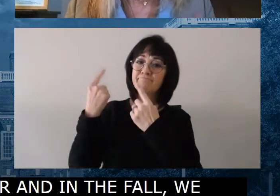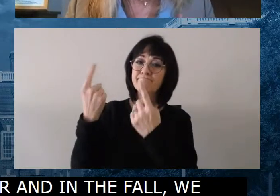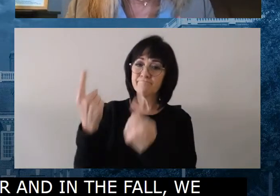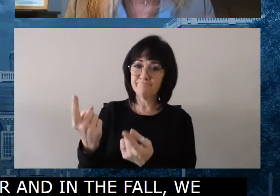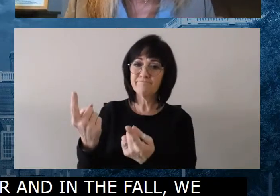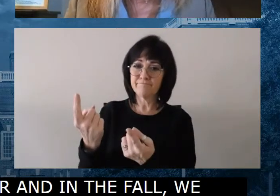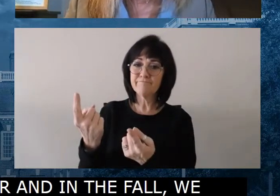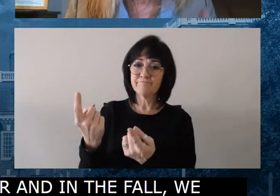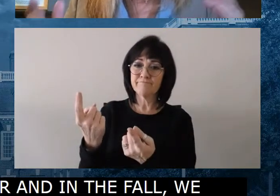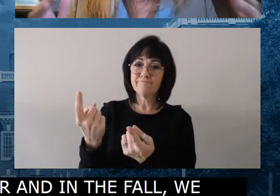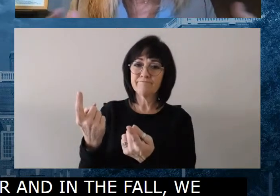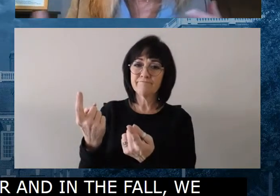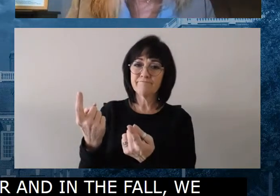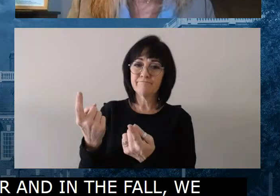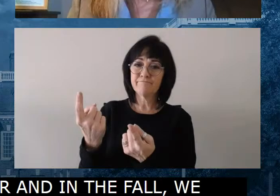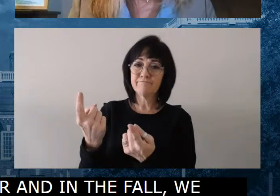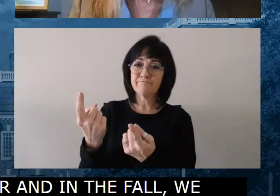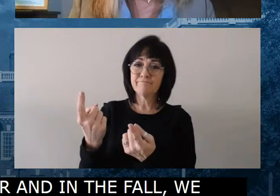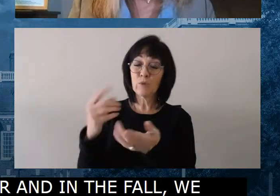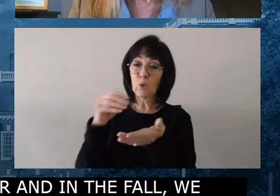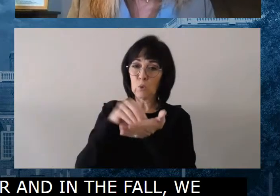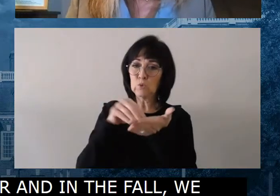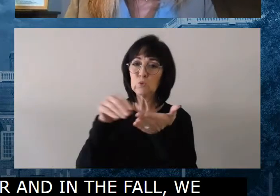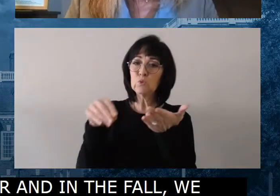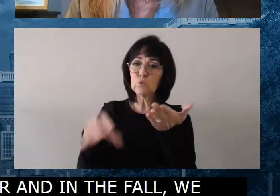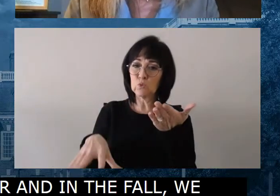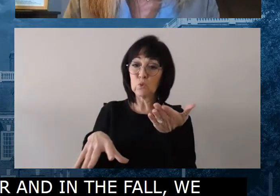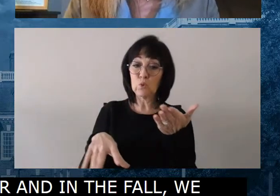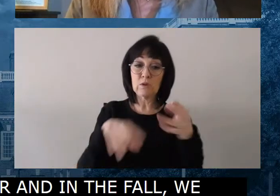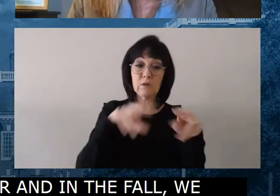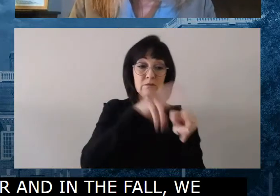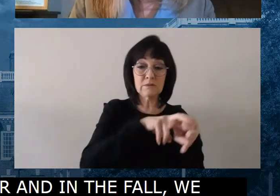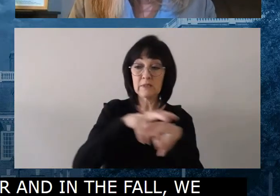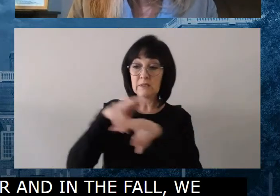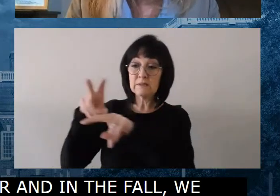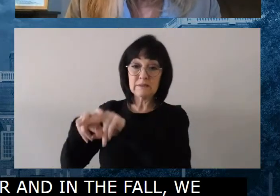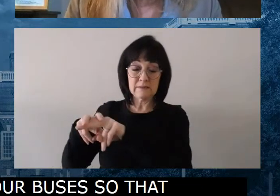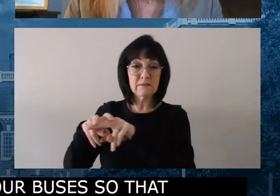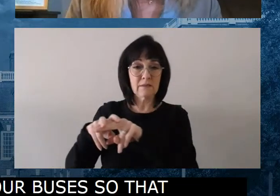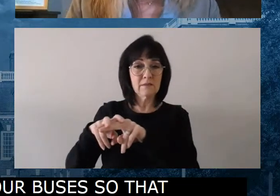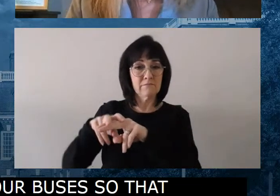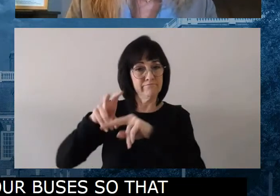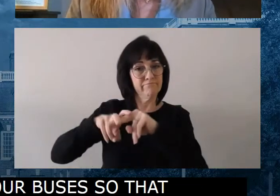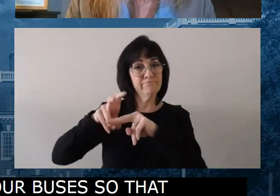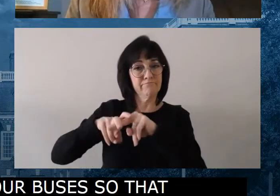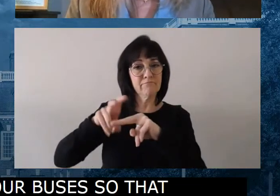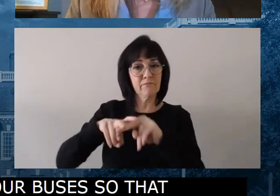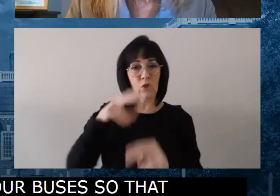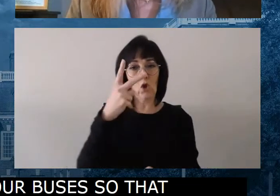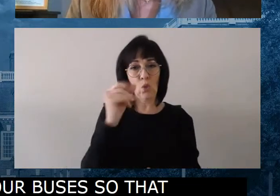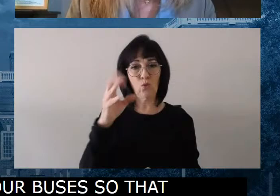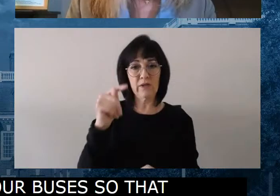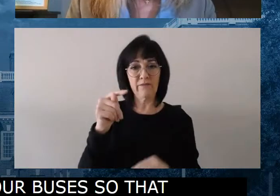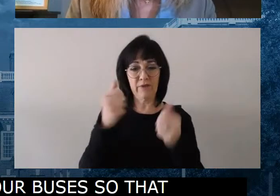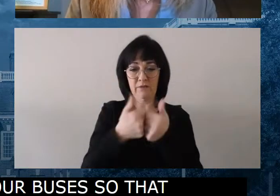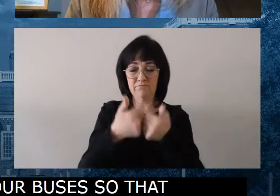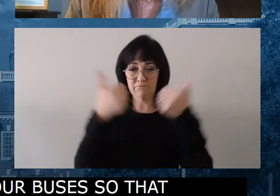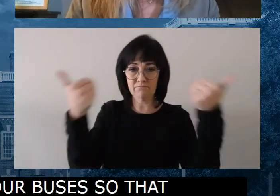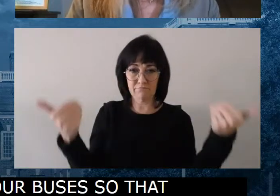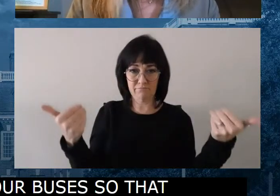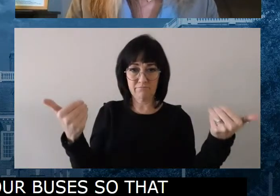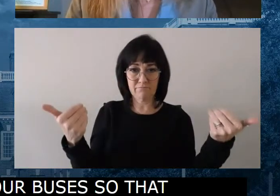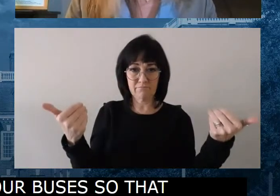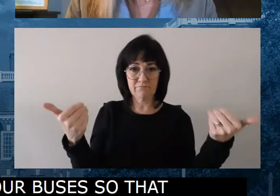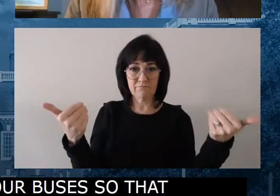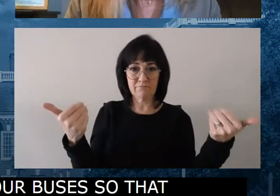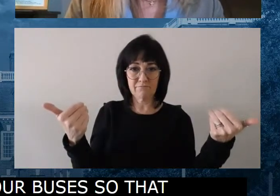students are 3 feet apart. And by having students be 3 feet apart, you